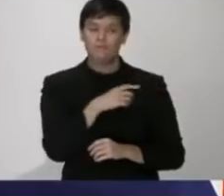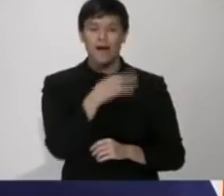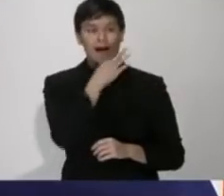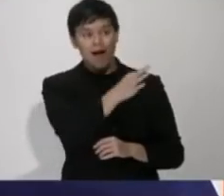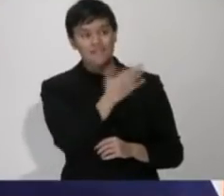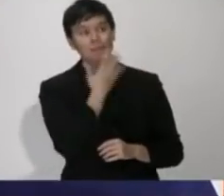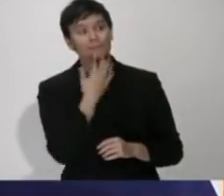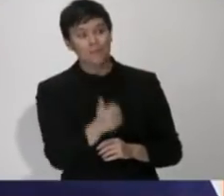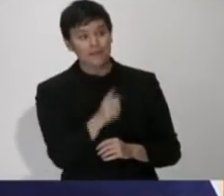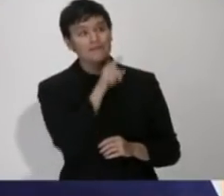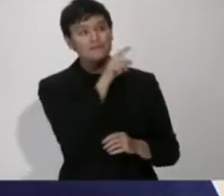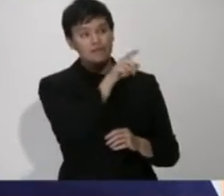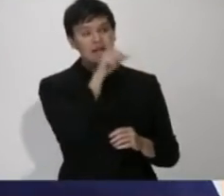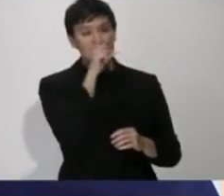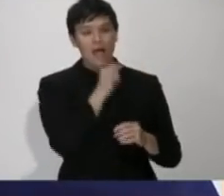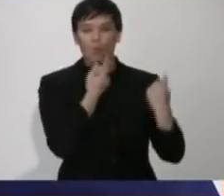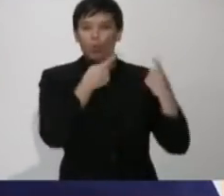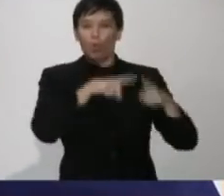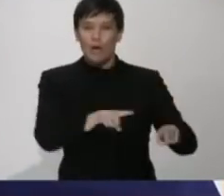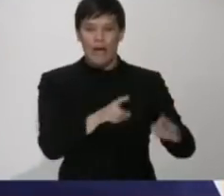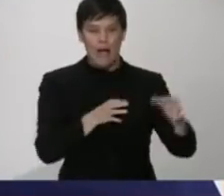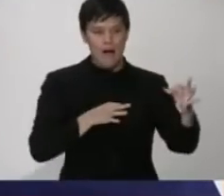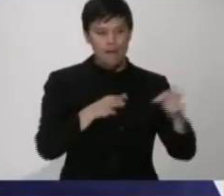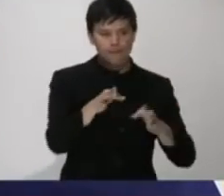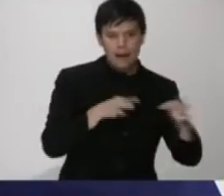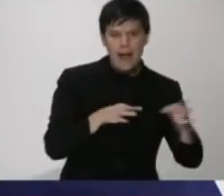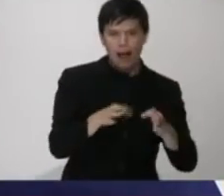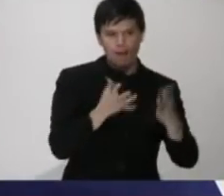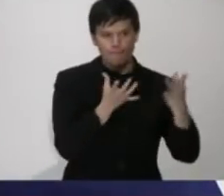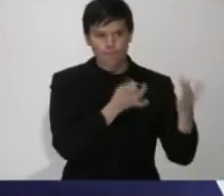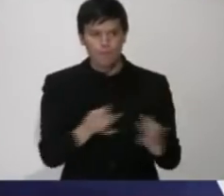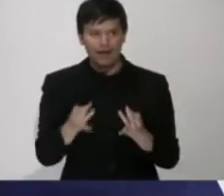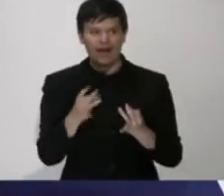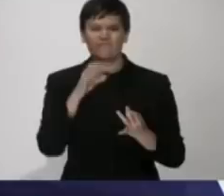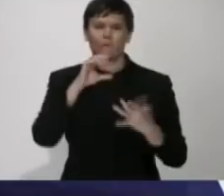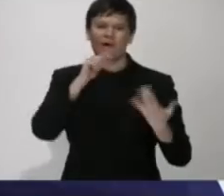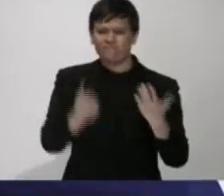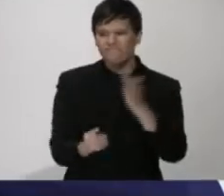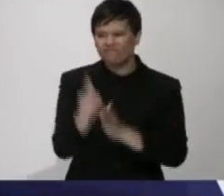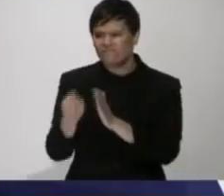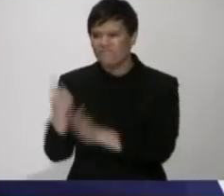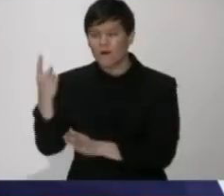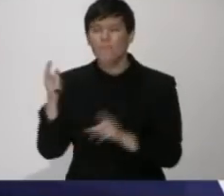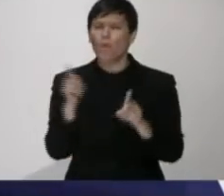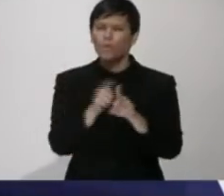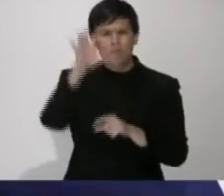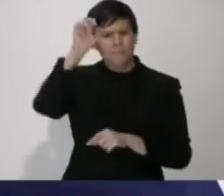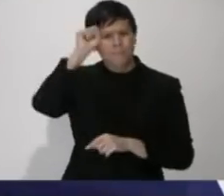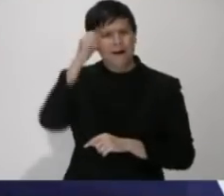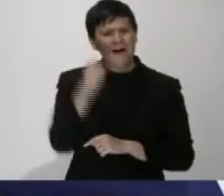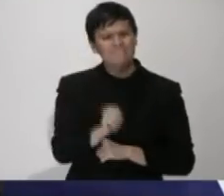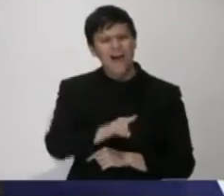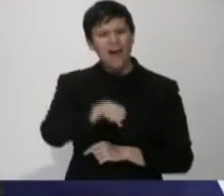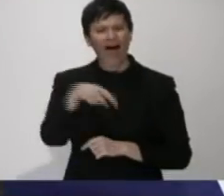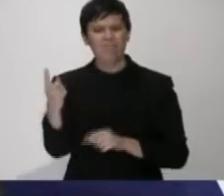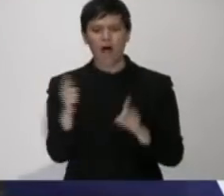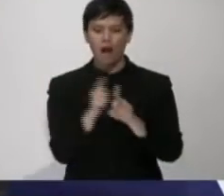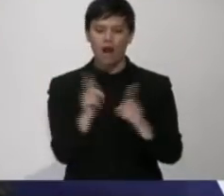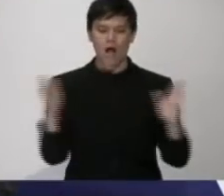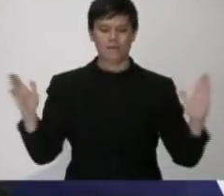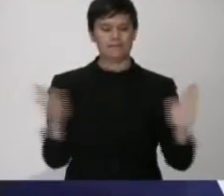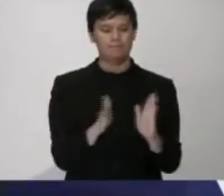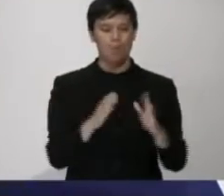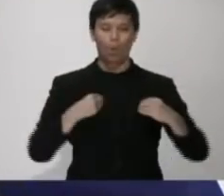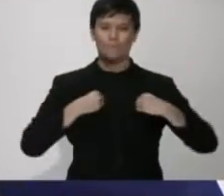of supports that are available. Because as you'll all know, we've got the small business cash flow loan scheme that's available, COVID income relief